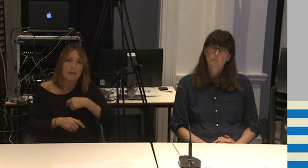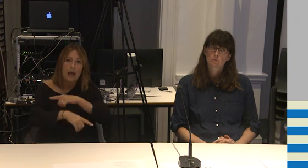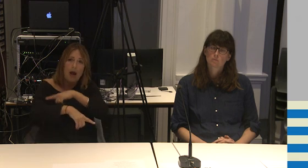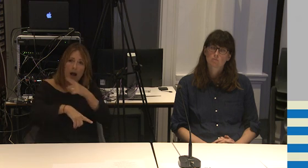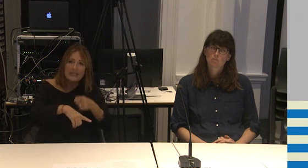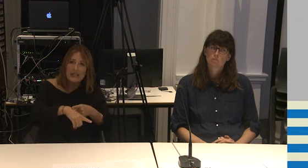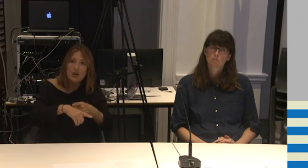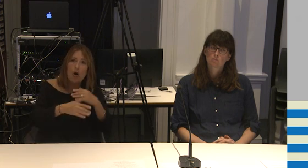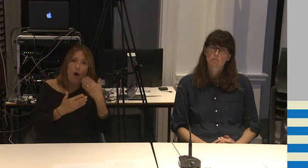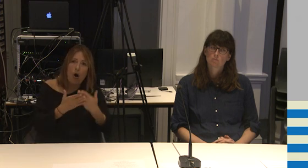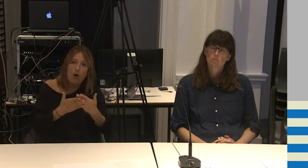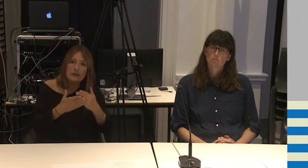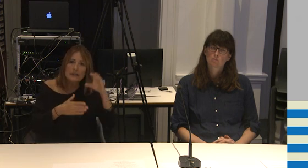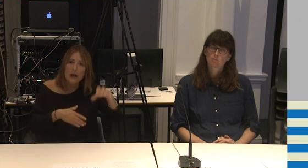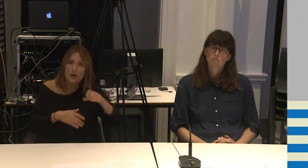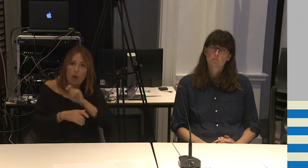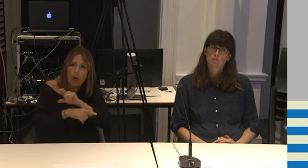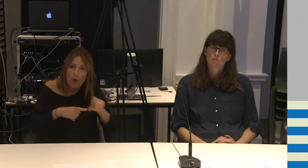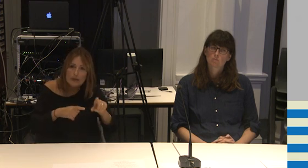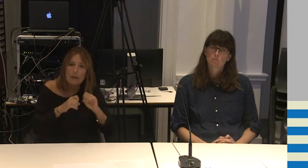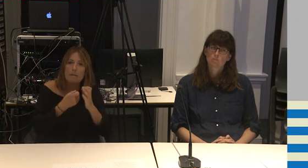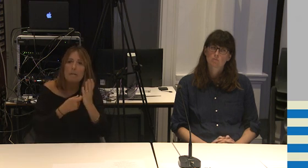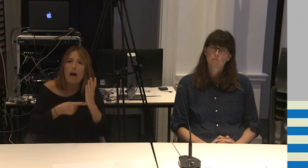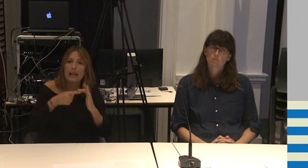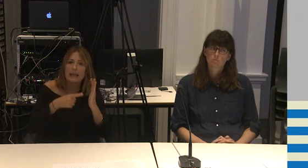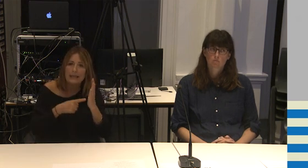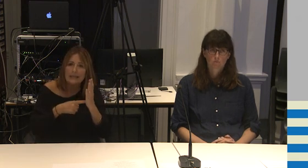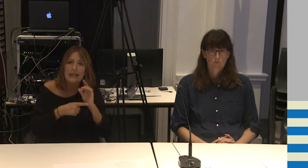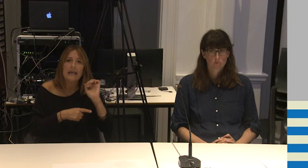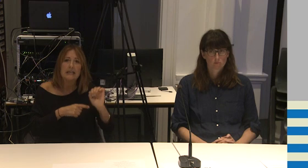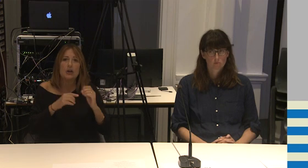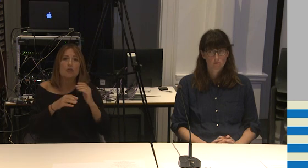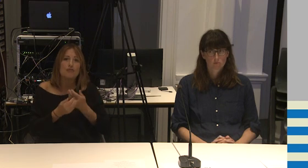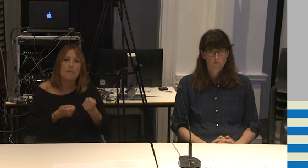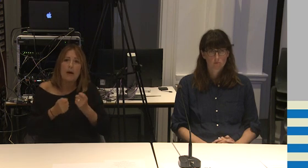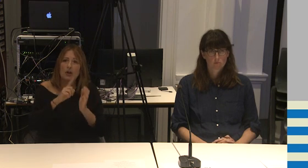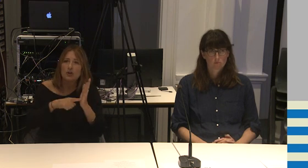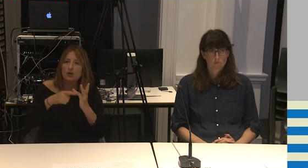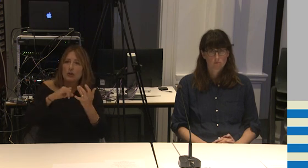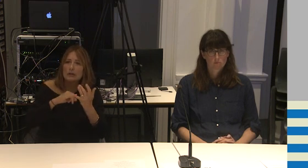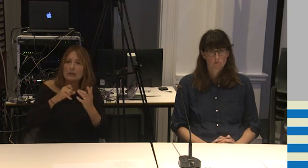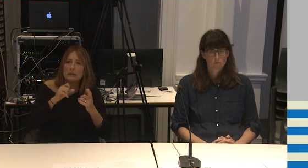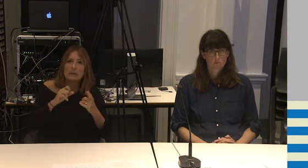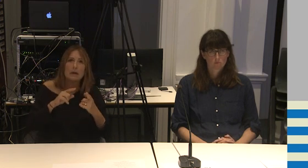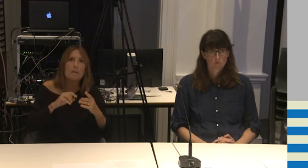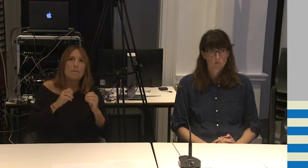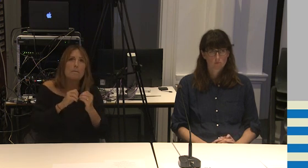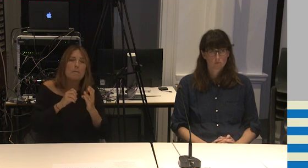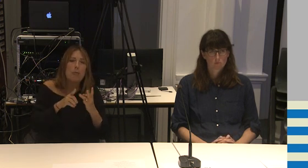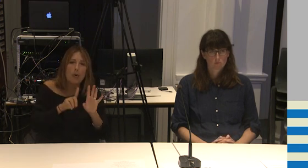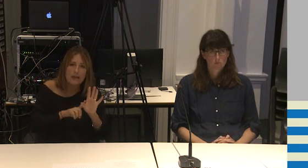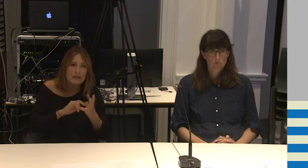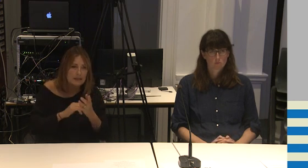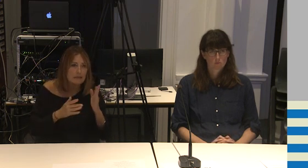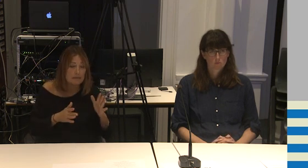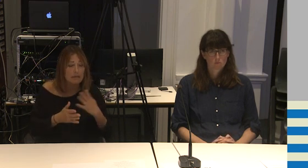Beyond Sight course at the Bartlett, which was run by Disordinary Architecture and Joss Boys, who's already been mentioned. And I